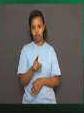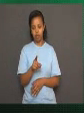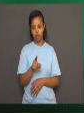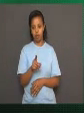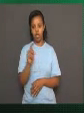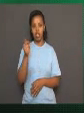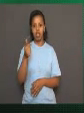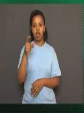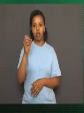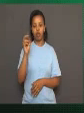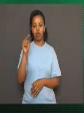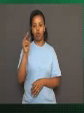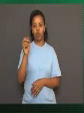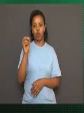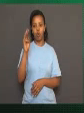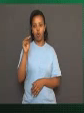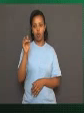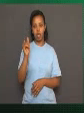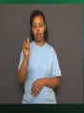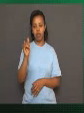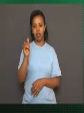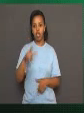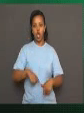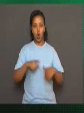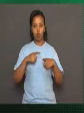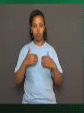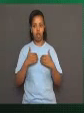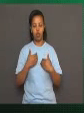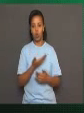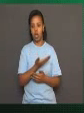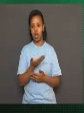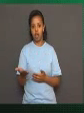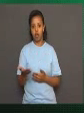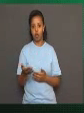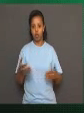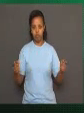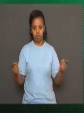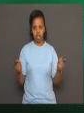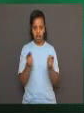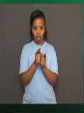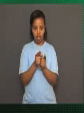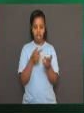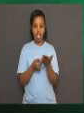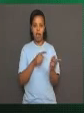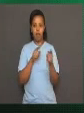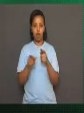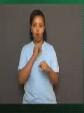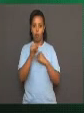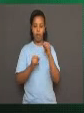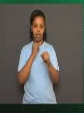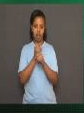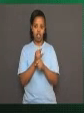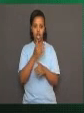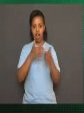Taxonomy organizes living things in a way that is internationally